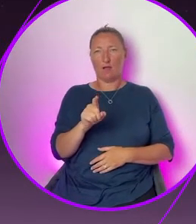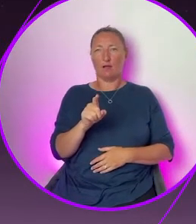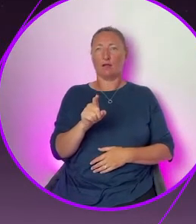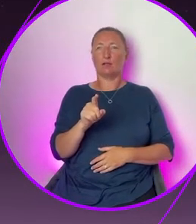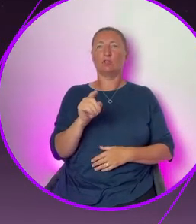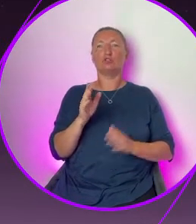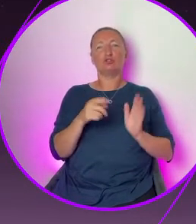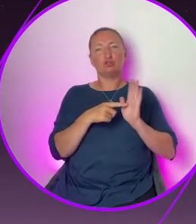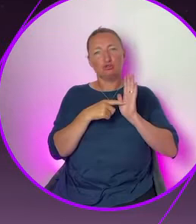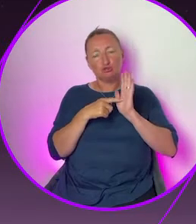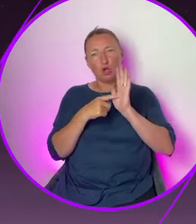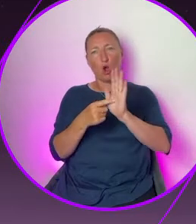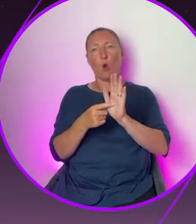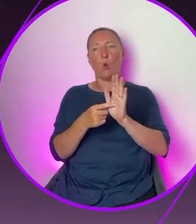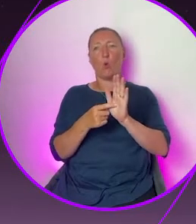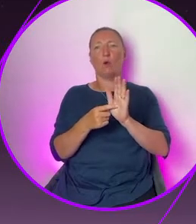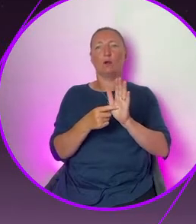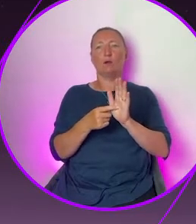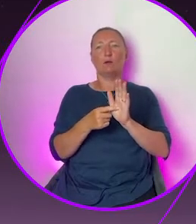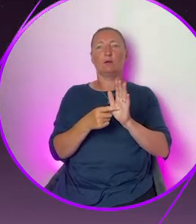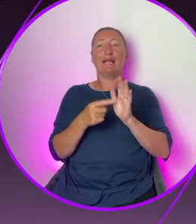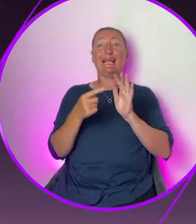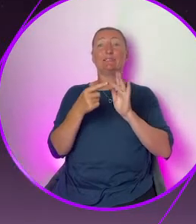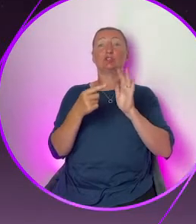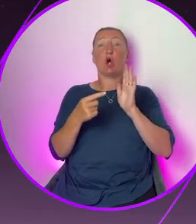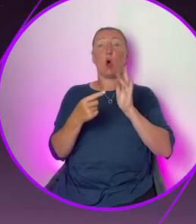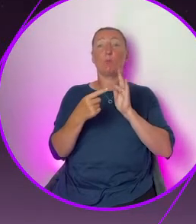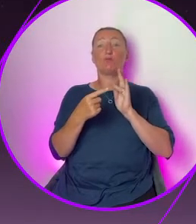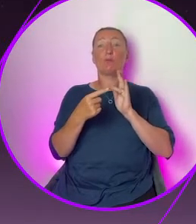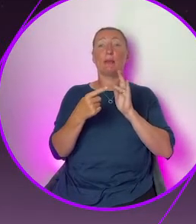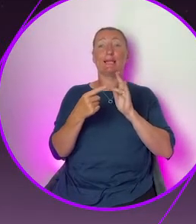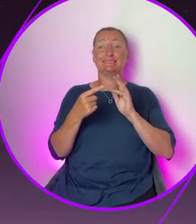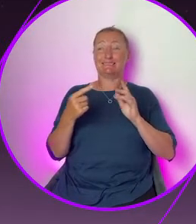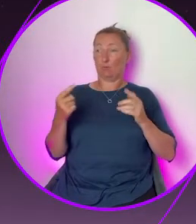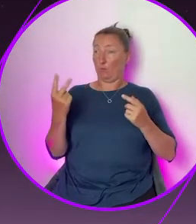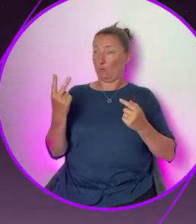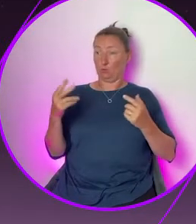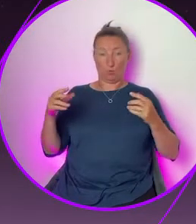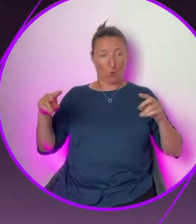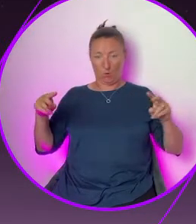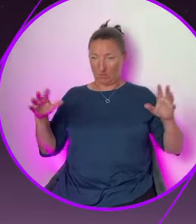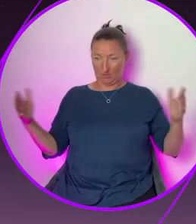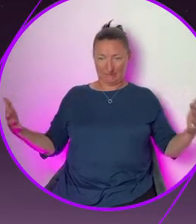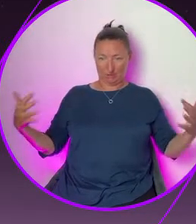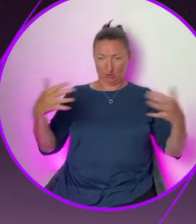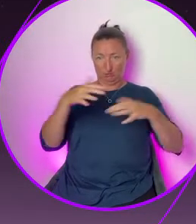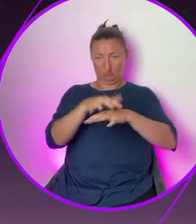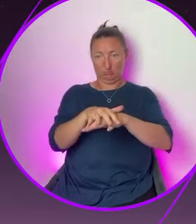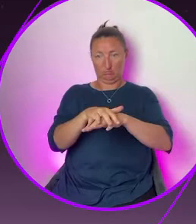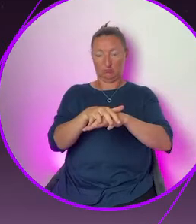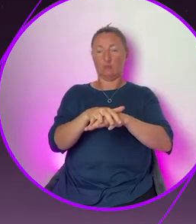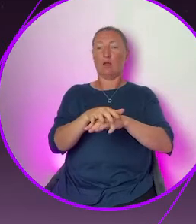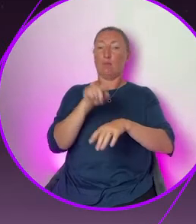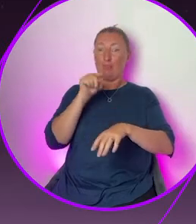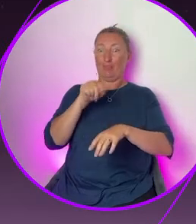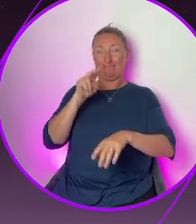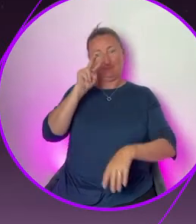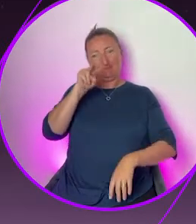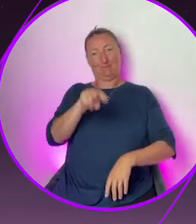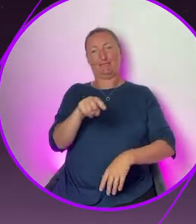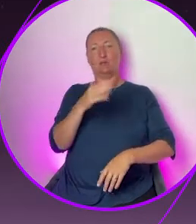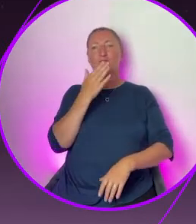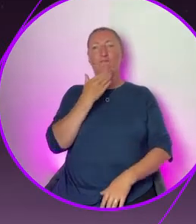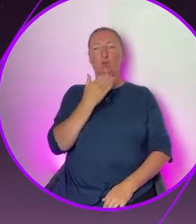tries to represent a notion of interoperability between organizations from the perspective of the user. And let's assume that in this case,